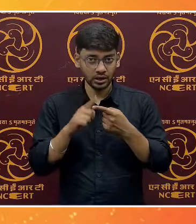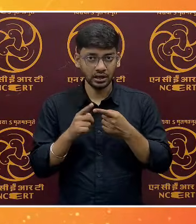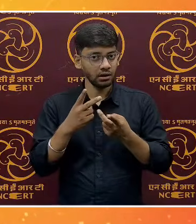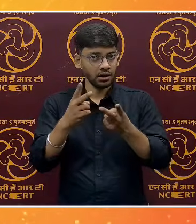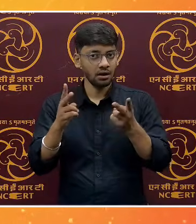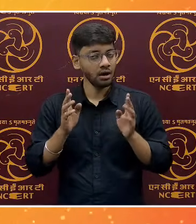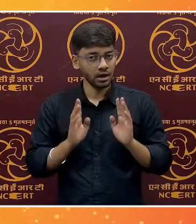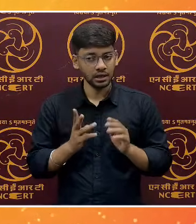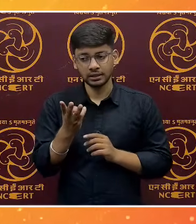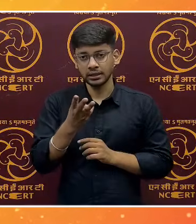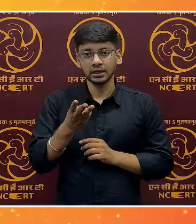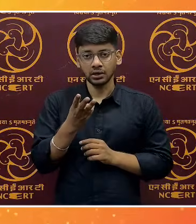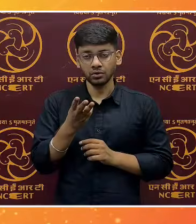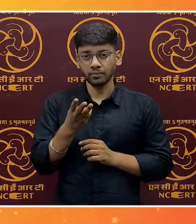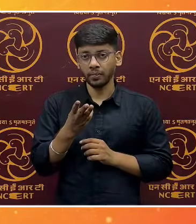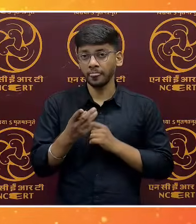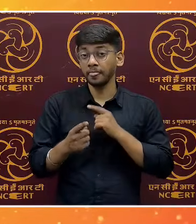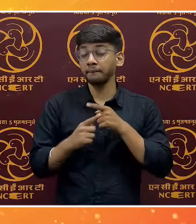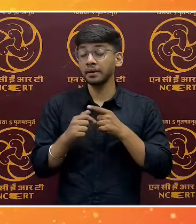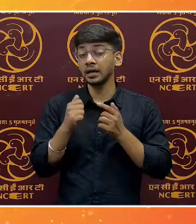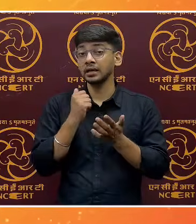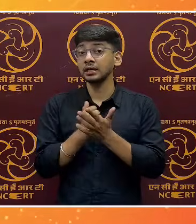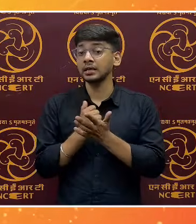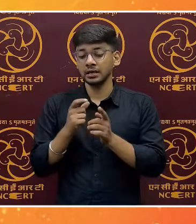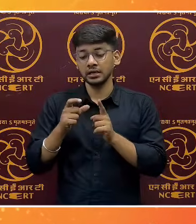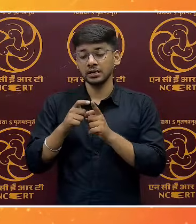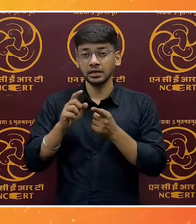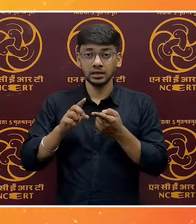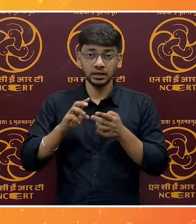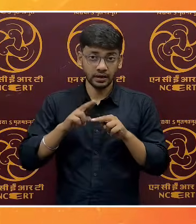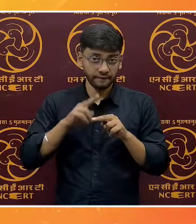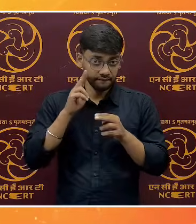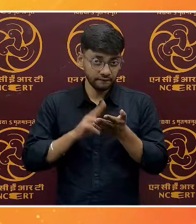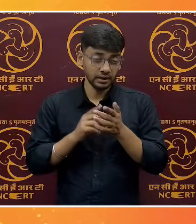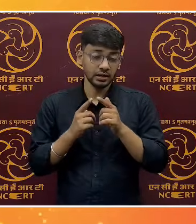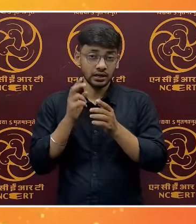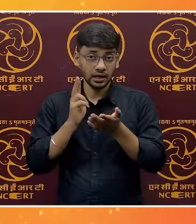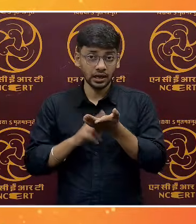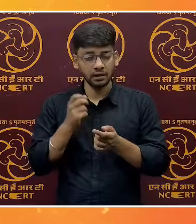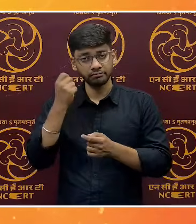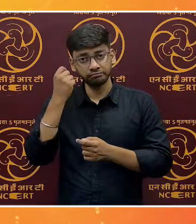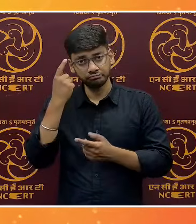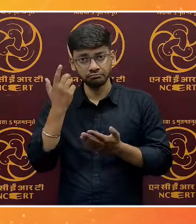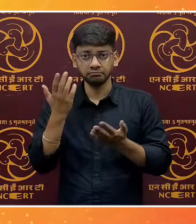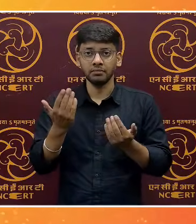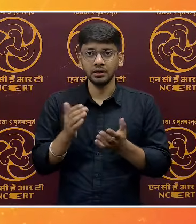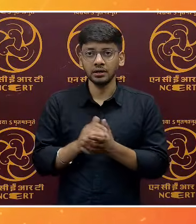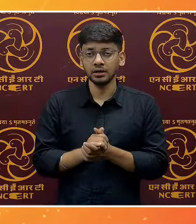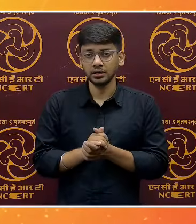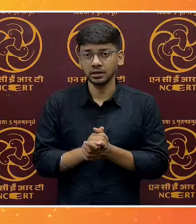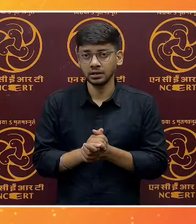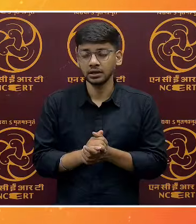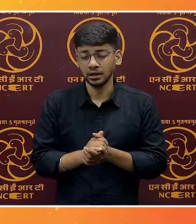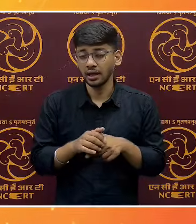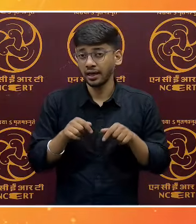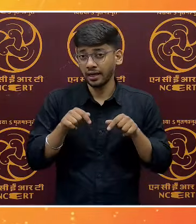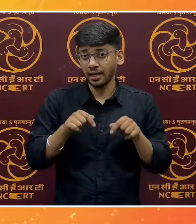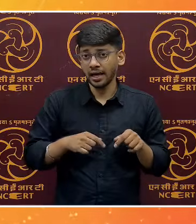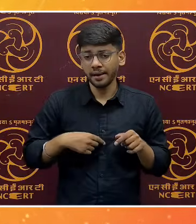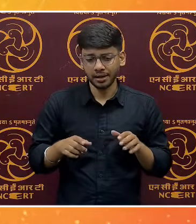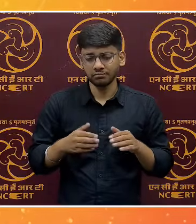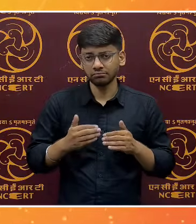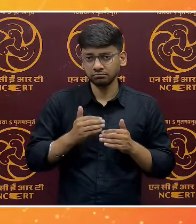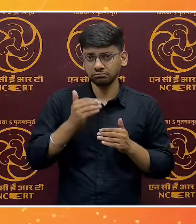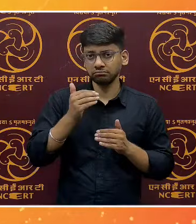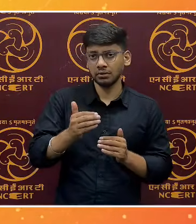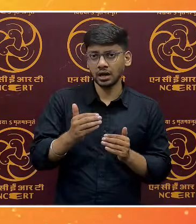these three, Yes. and the definitions are also very different, but we can understand it. Okay, so now shall we move